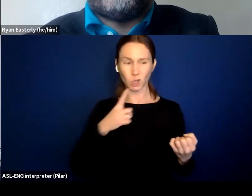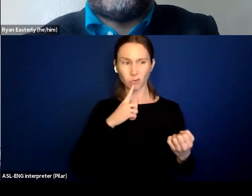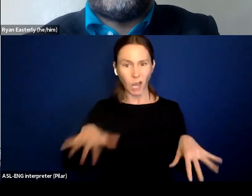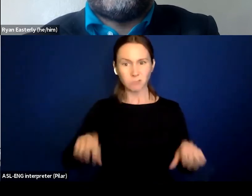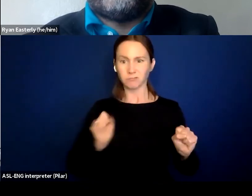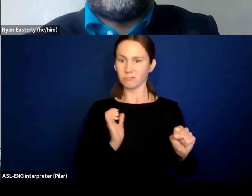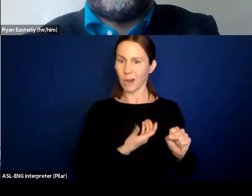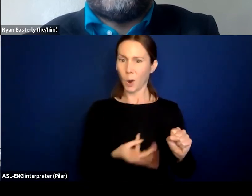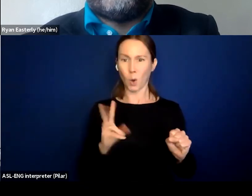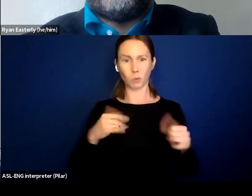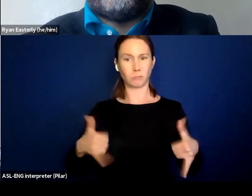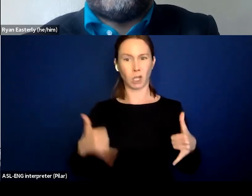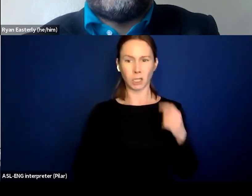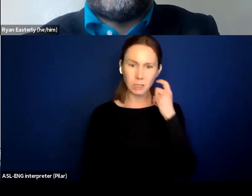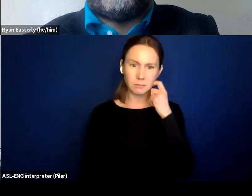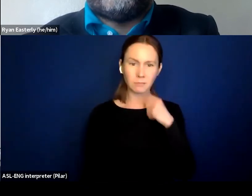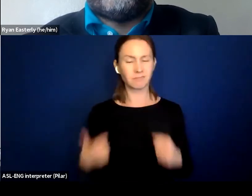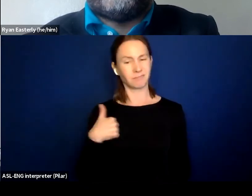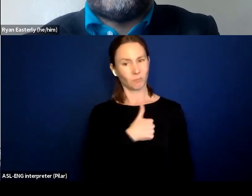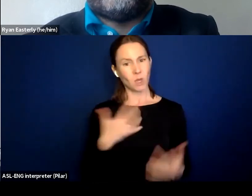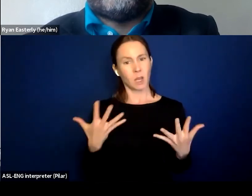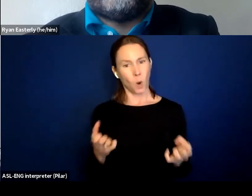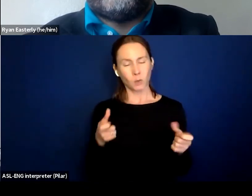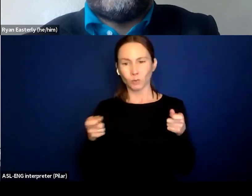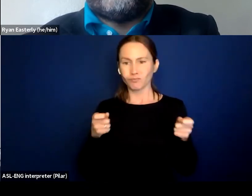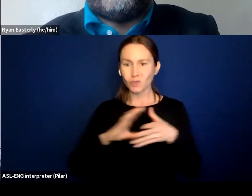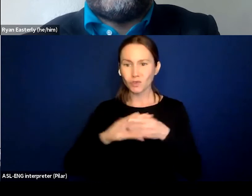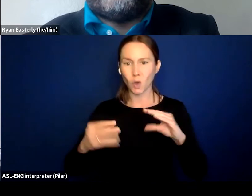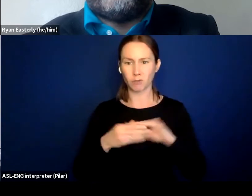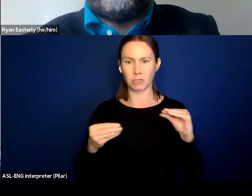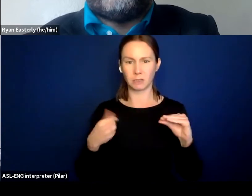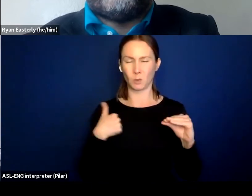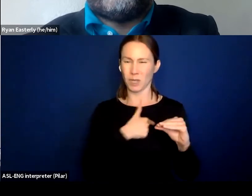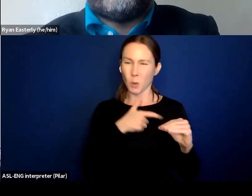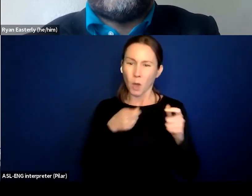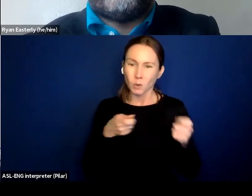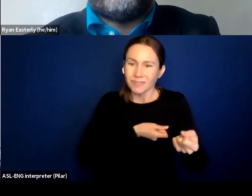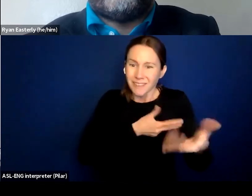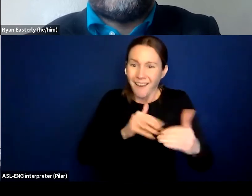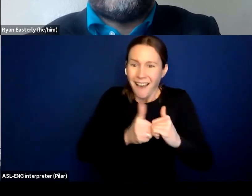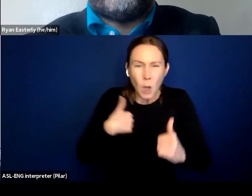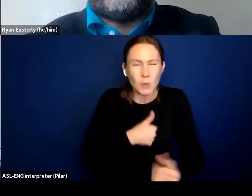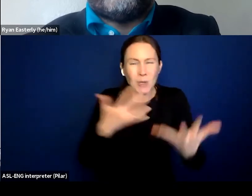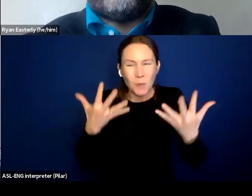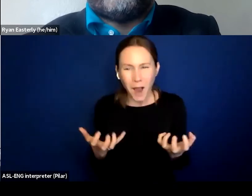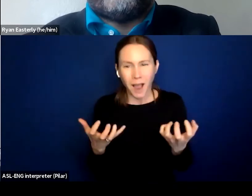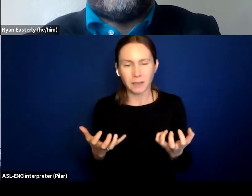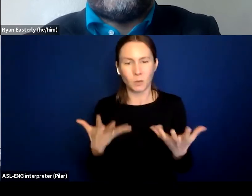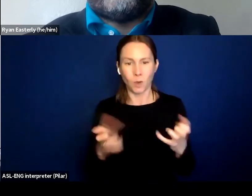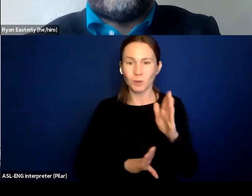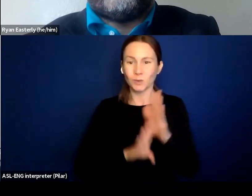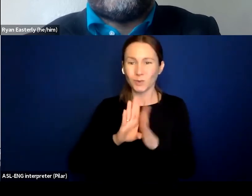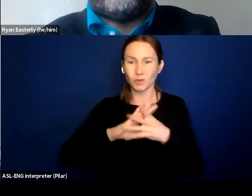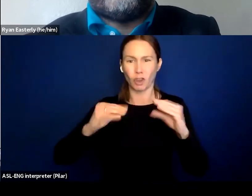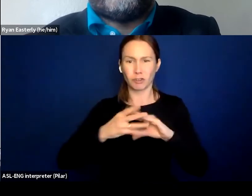We want to tell the stories in the ways that we want to tell them. We want to create those stories in the spaces